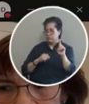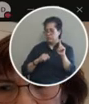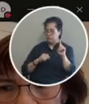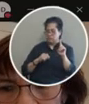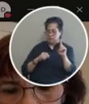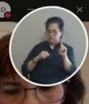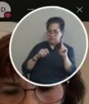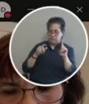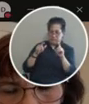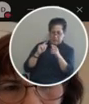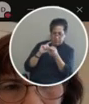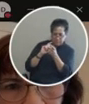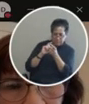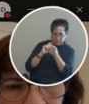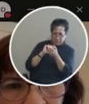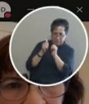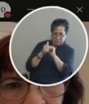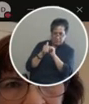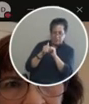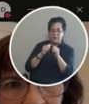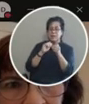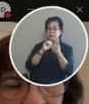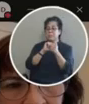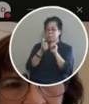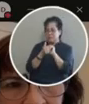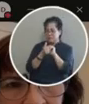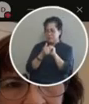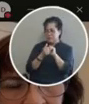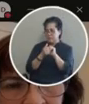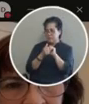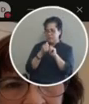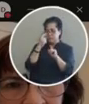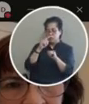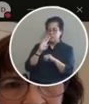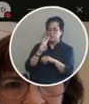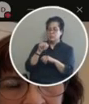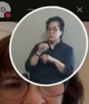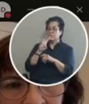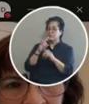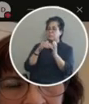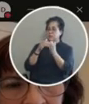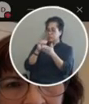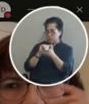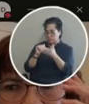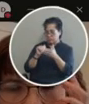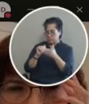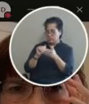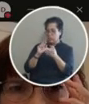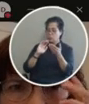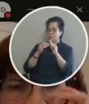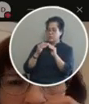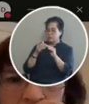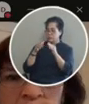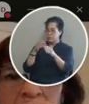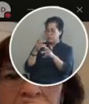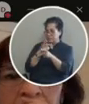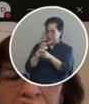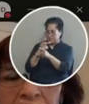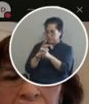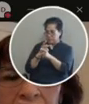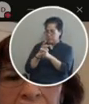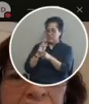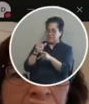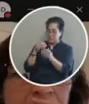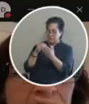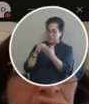This is for the amendment or for the vote? This is for the amendment for the $6.6 million of residential street maintenance so that